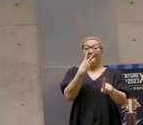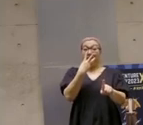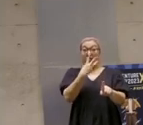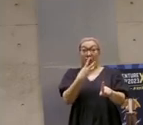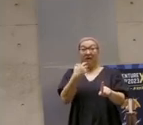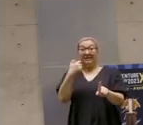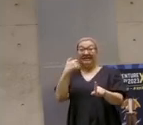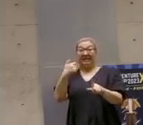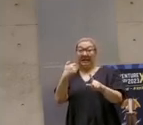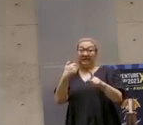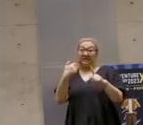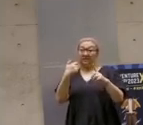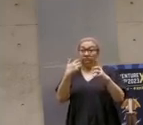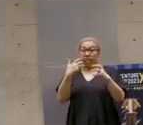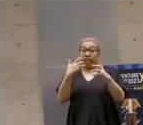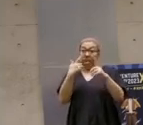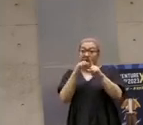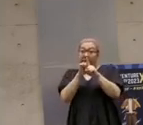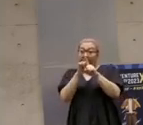question that I,